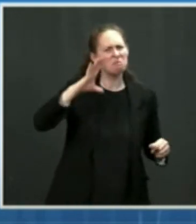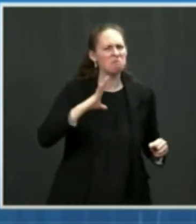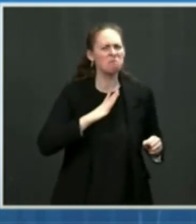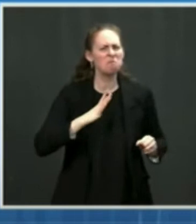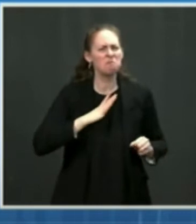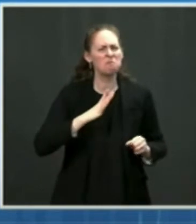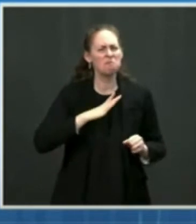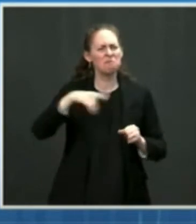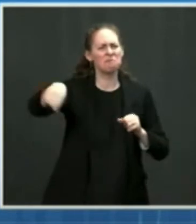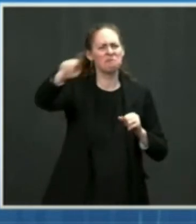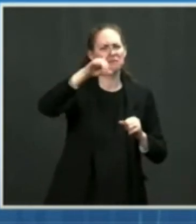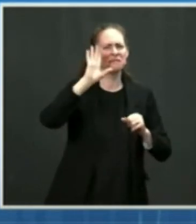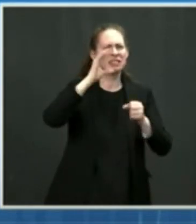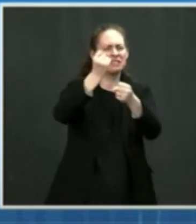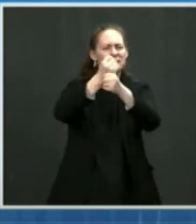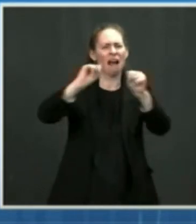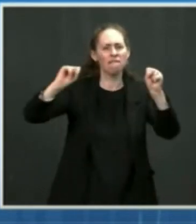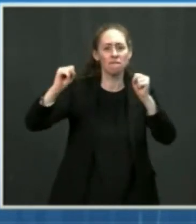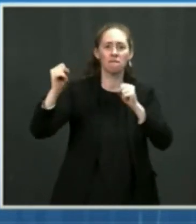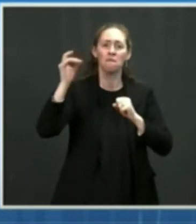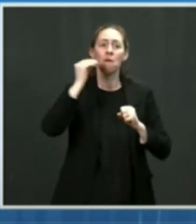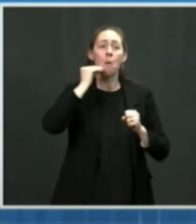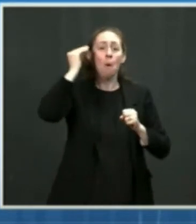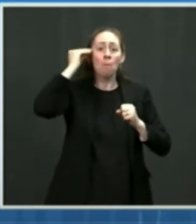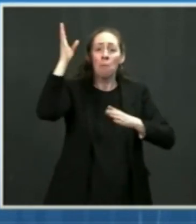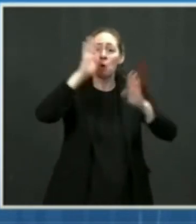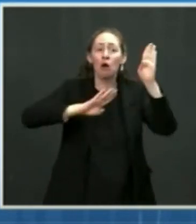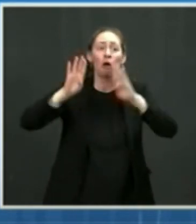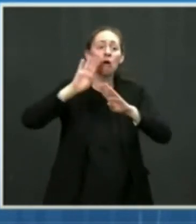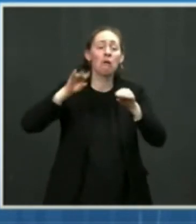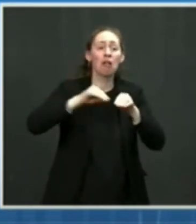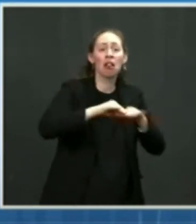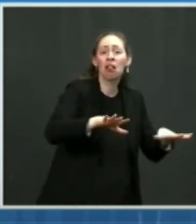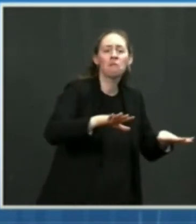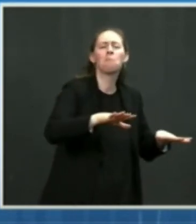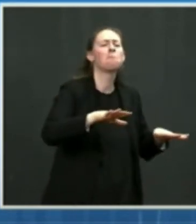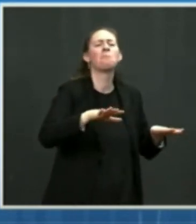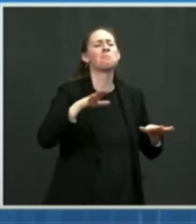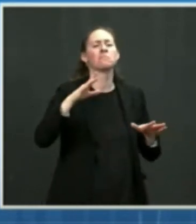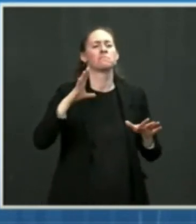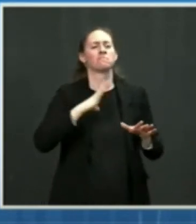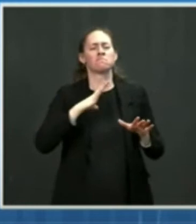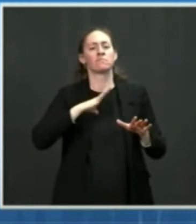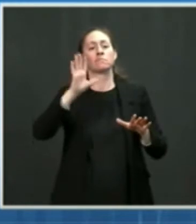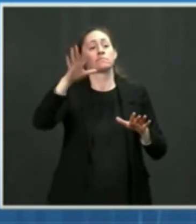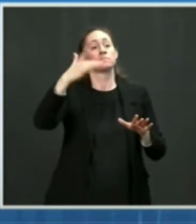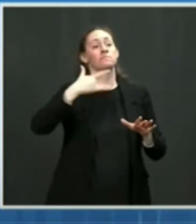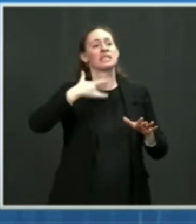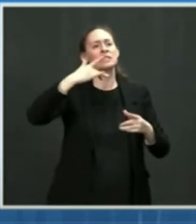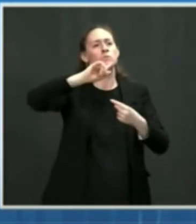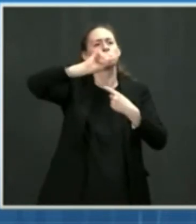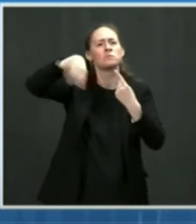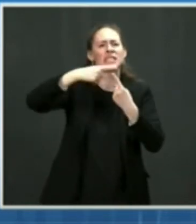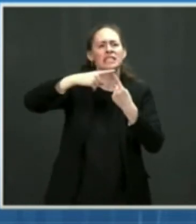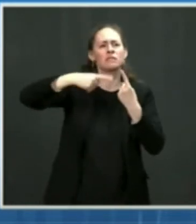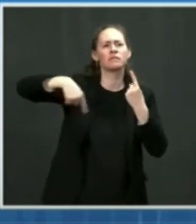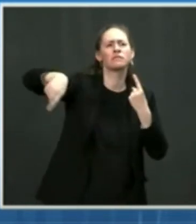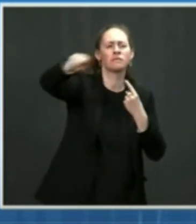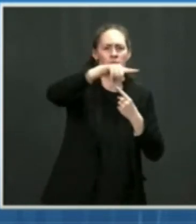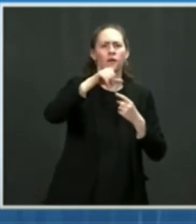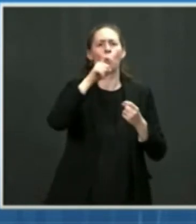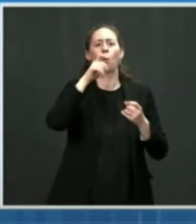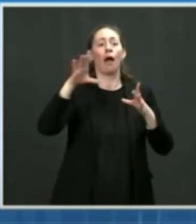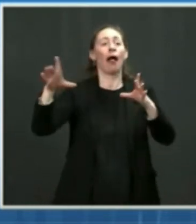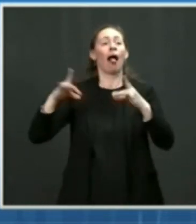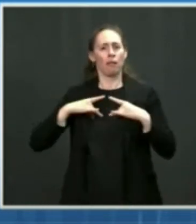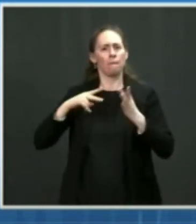we do know when these breakthrough infections do occur is they tend to occur with fewer symptoms, less virus, less transmissible